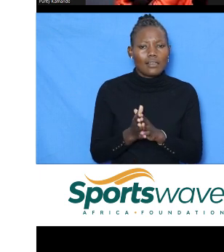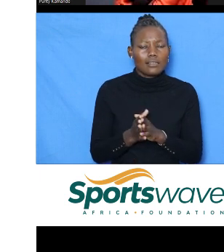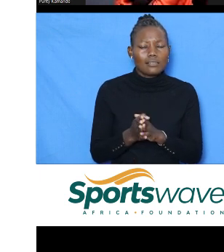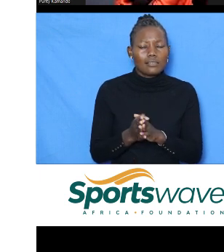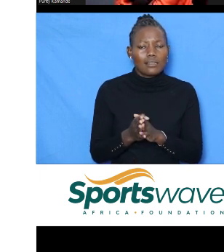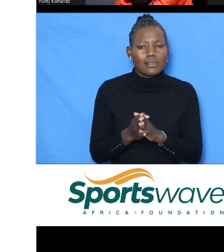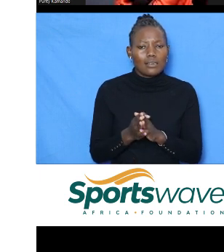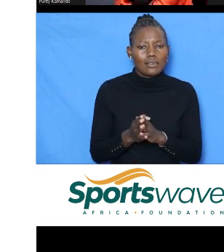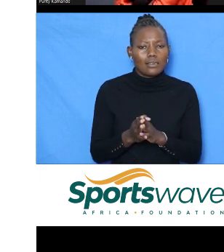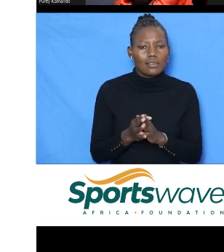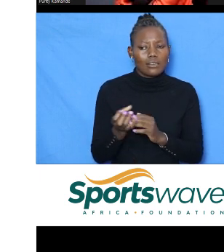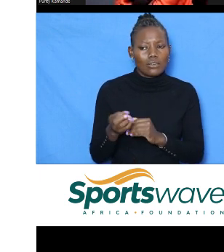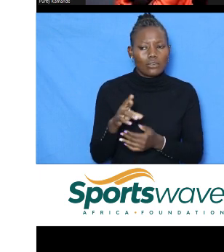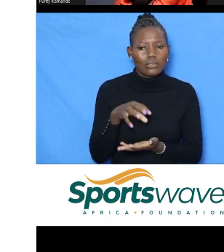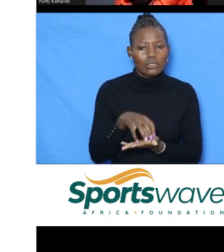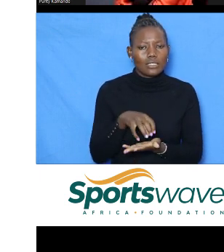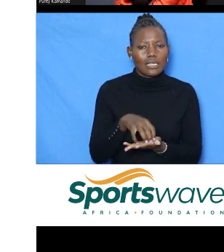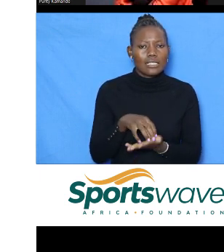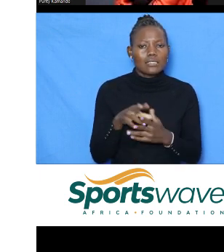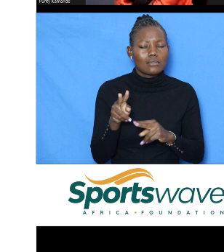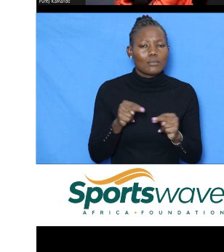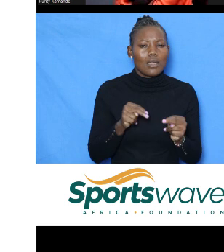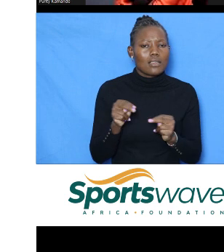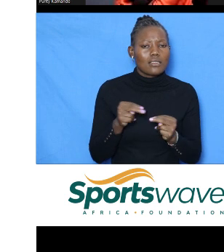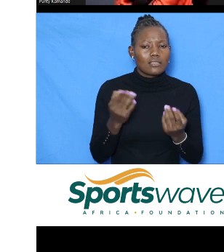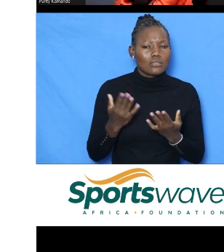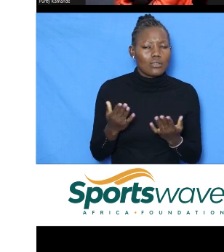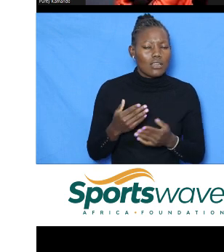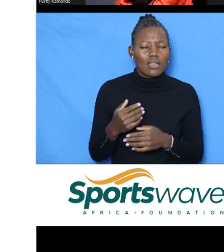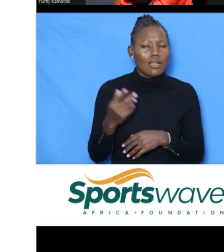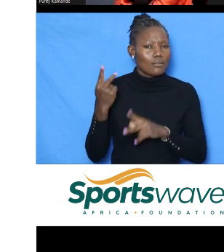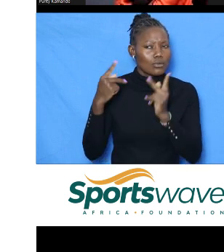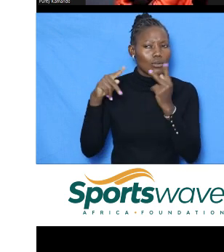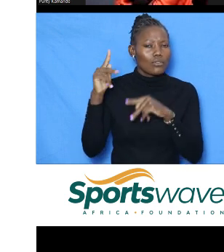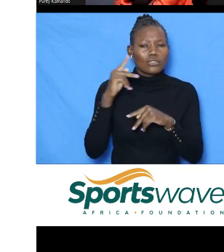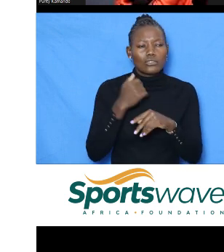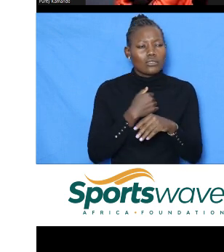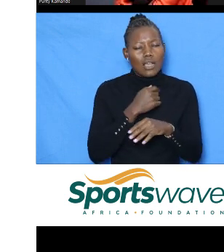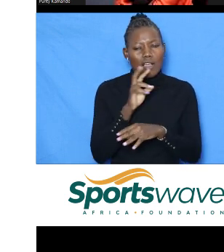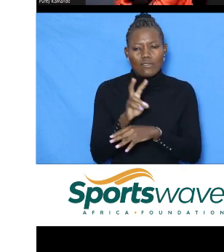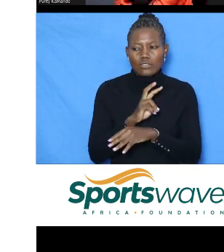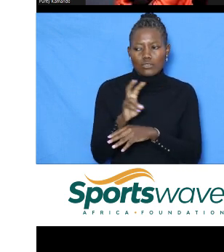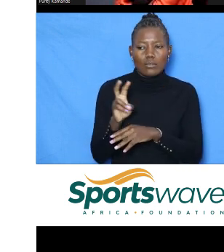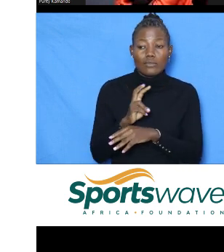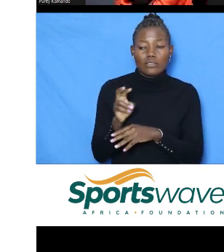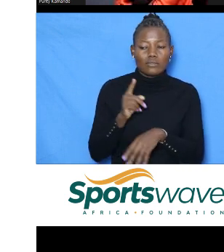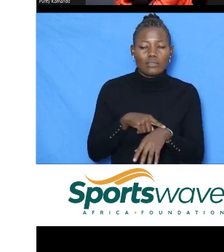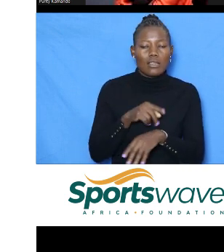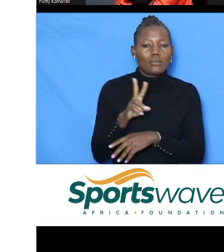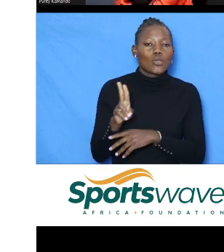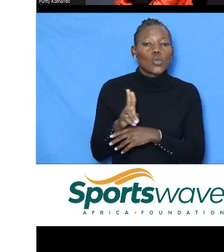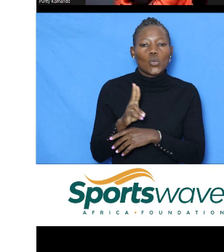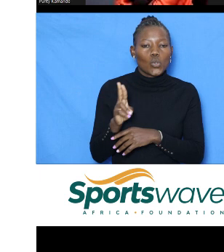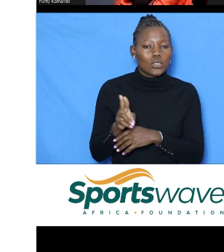protocol or a case managed protocol where you have a professional monitoring you as you use the